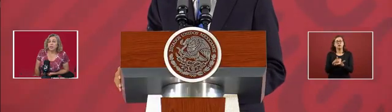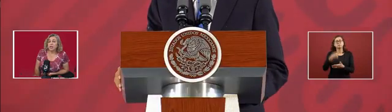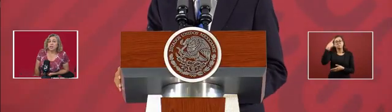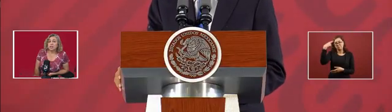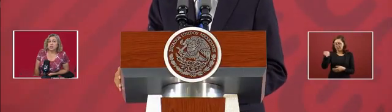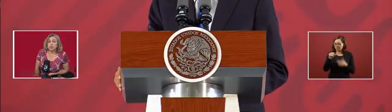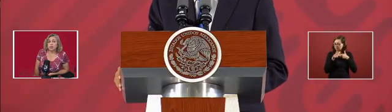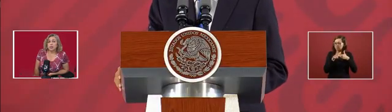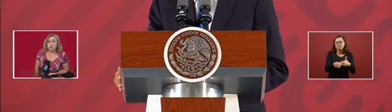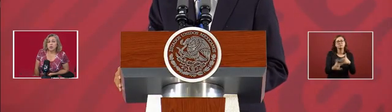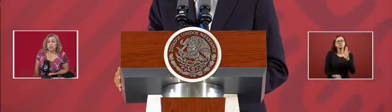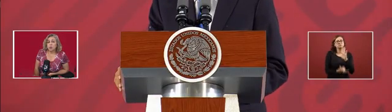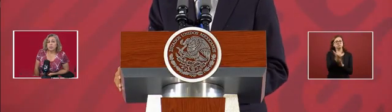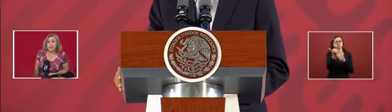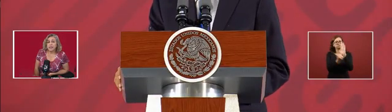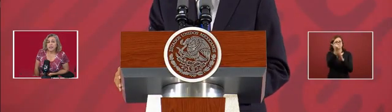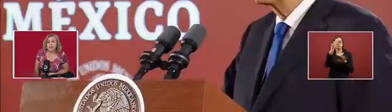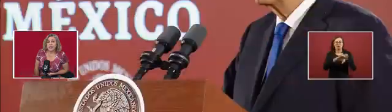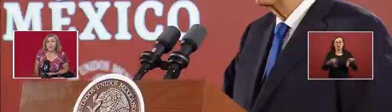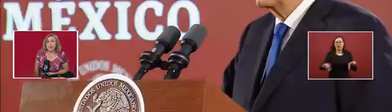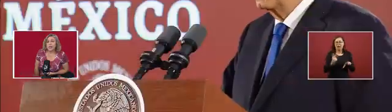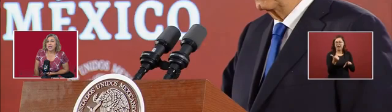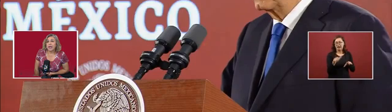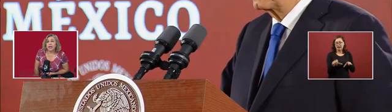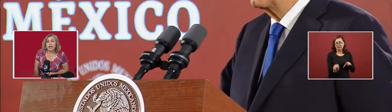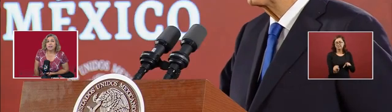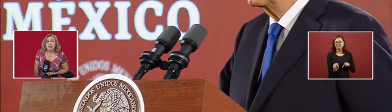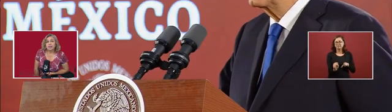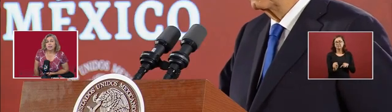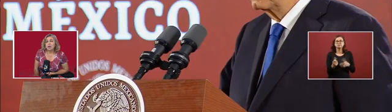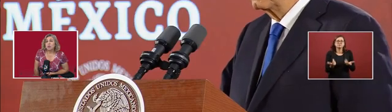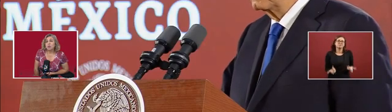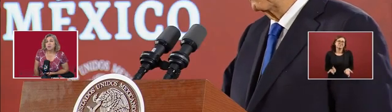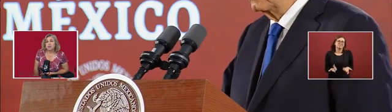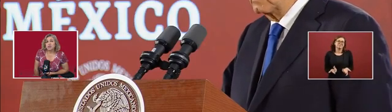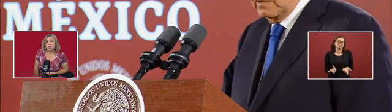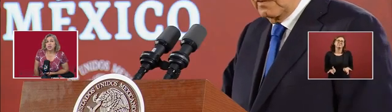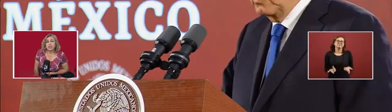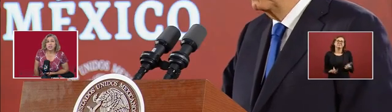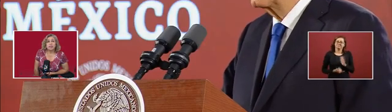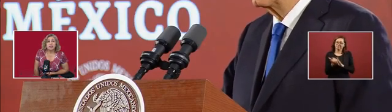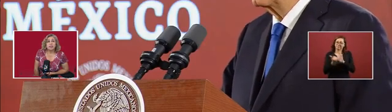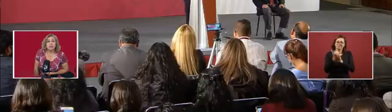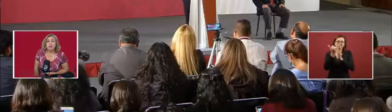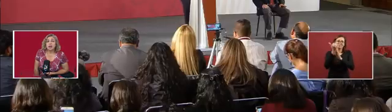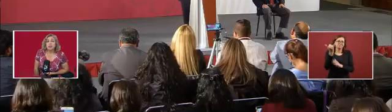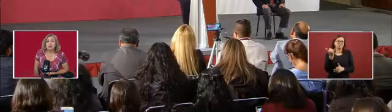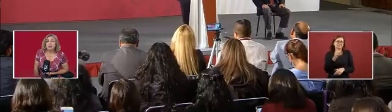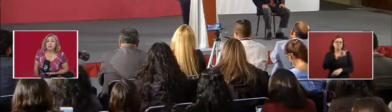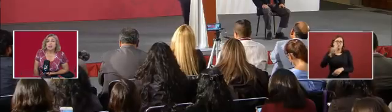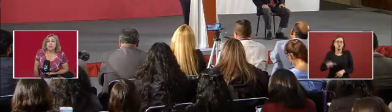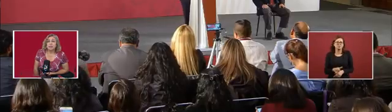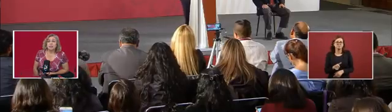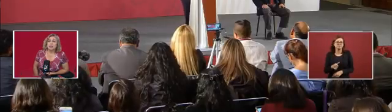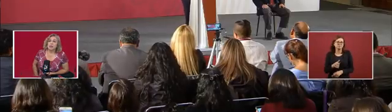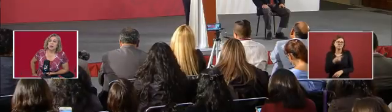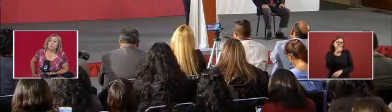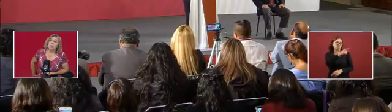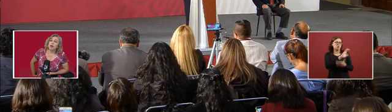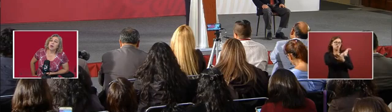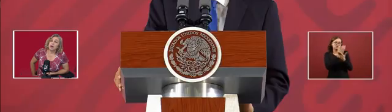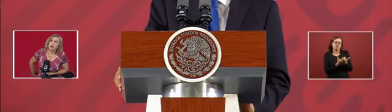been, Esto no lo hemos been assaulted. transmitido, pero es We una haven't realidad. told you Entonces